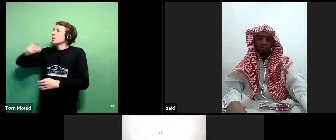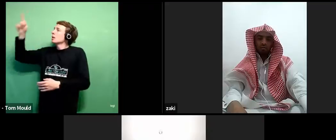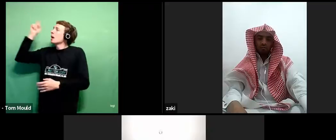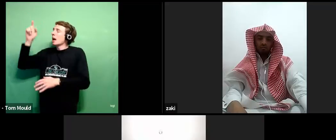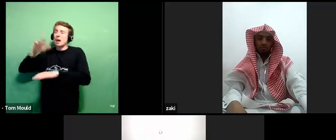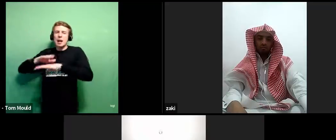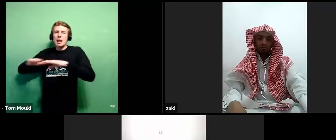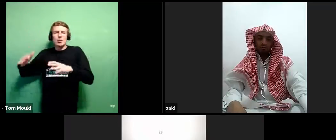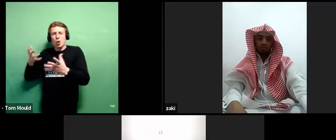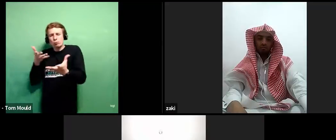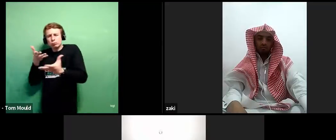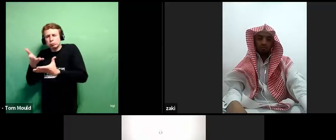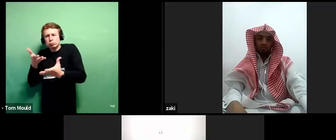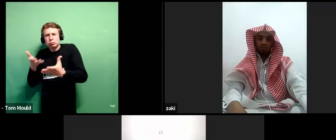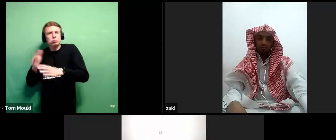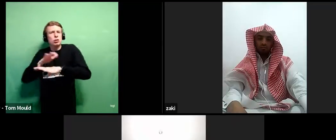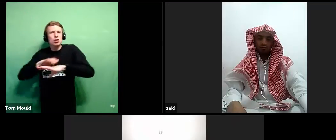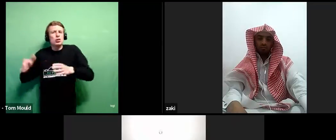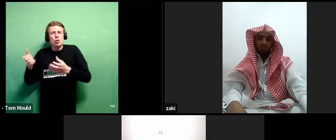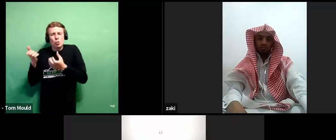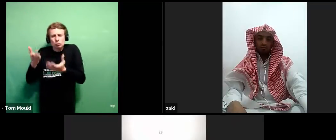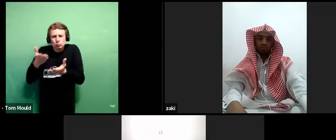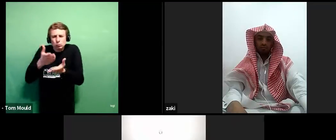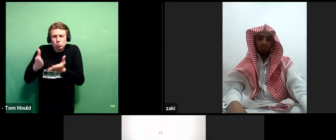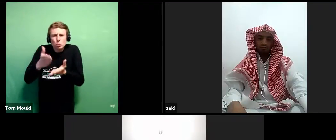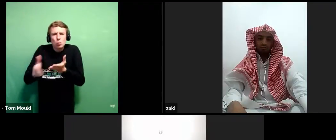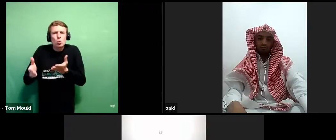theirs will be a painful torment.